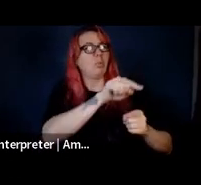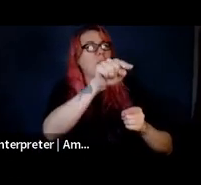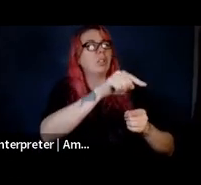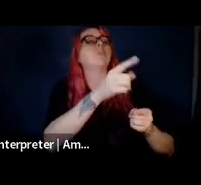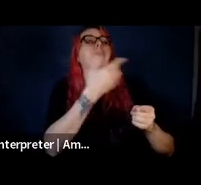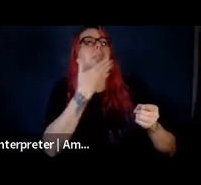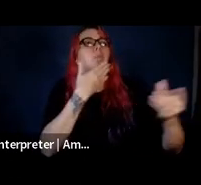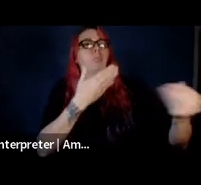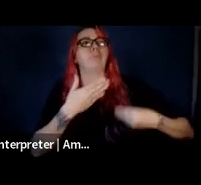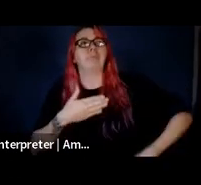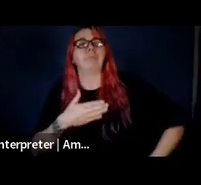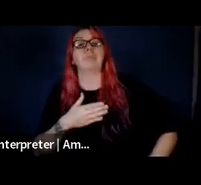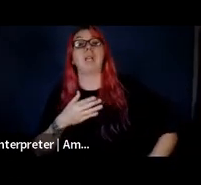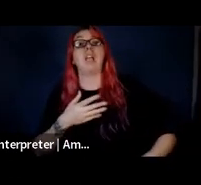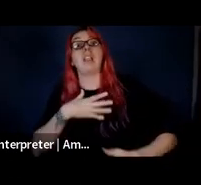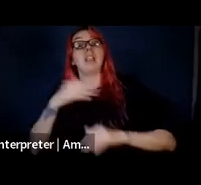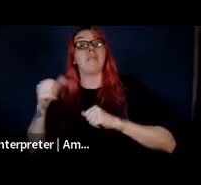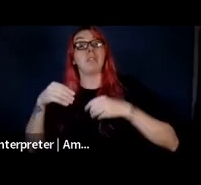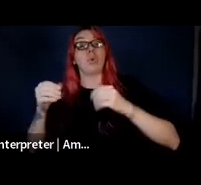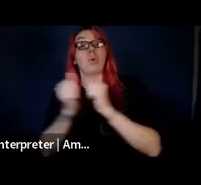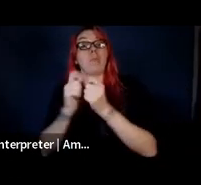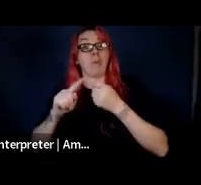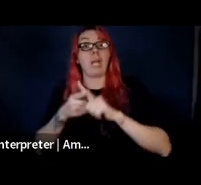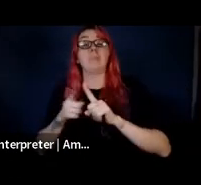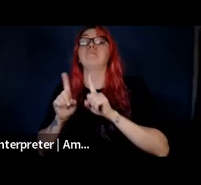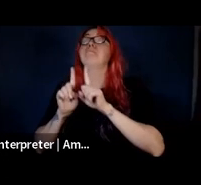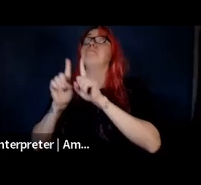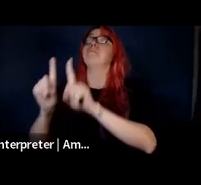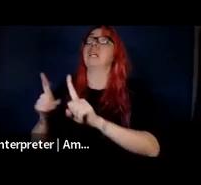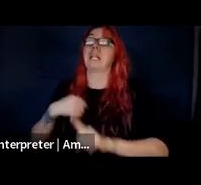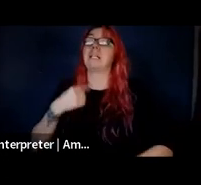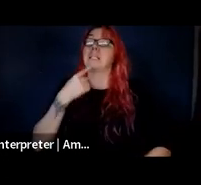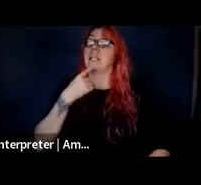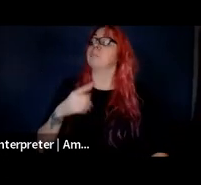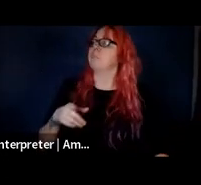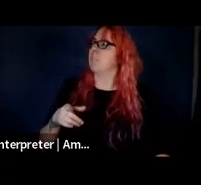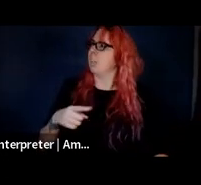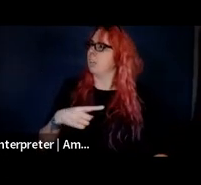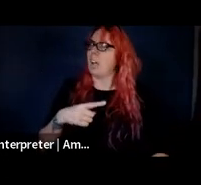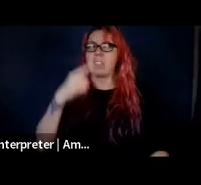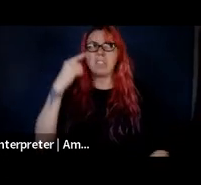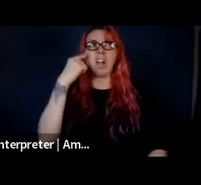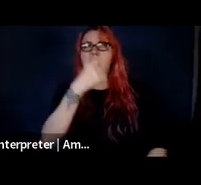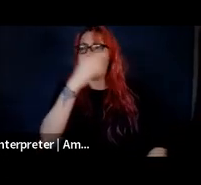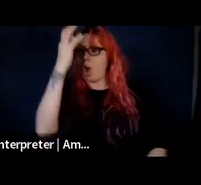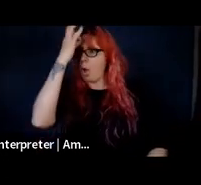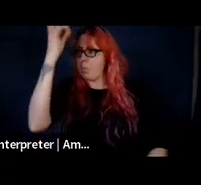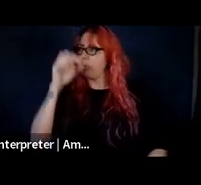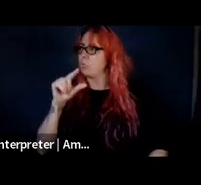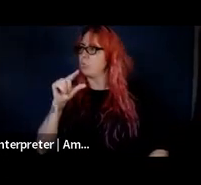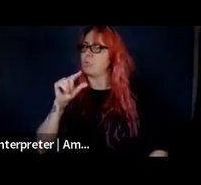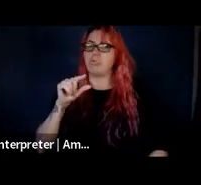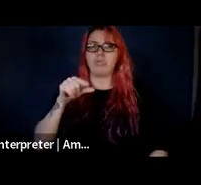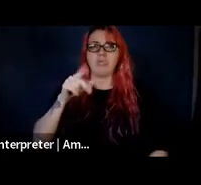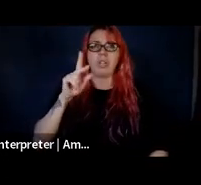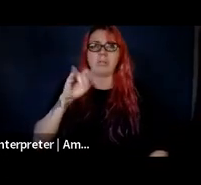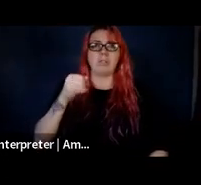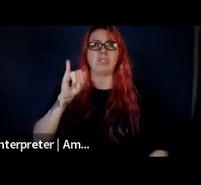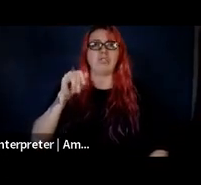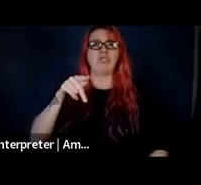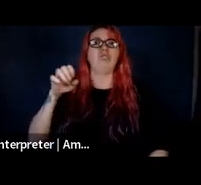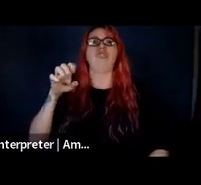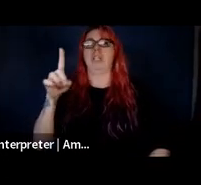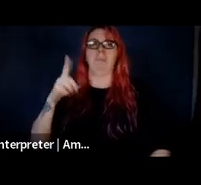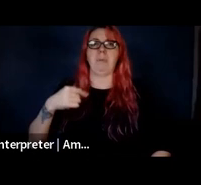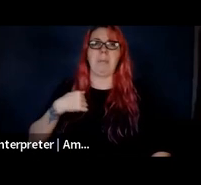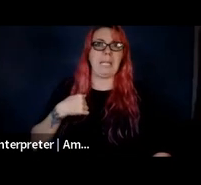go, whoa, yes, I just did acknowledge that. And I realized, again, that's residue from, a way